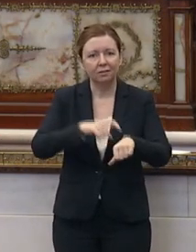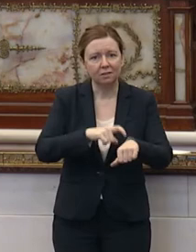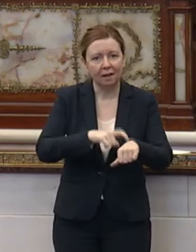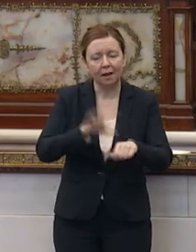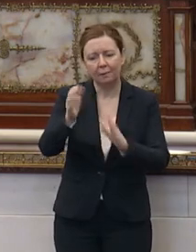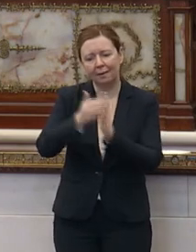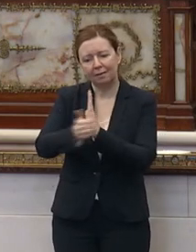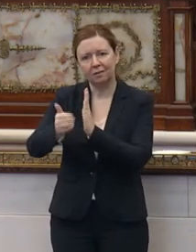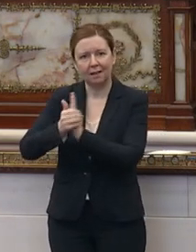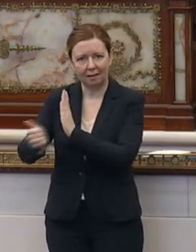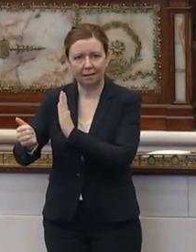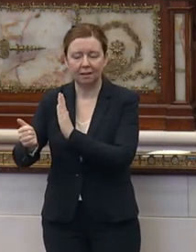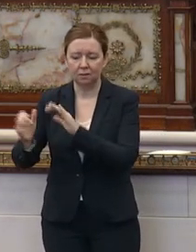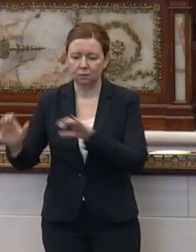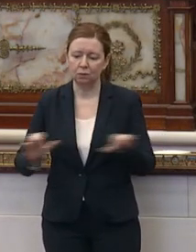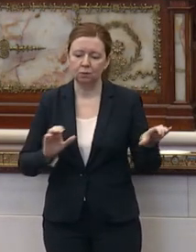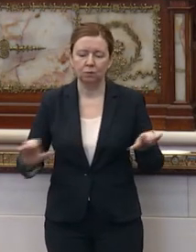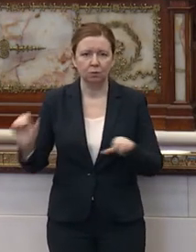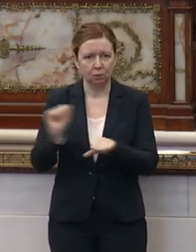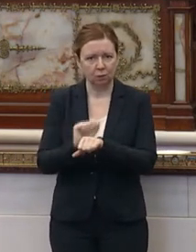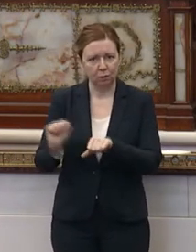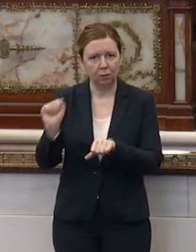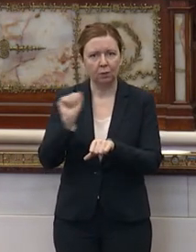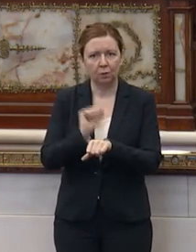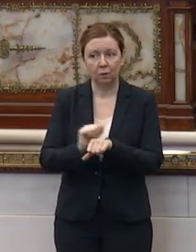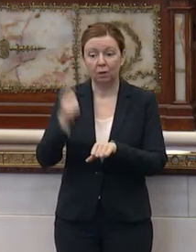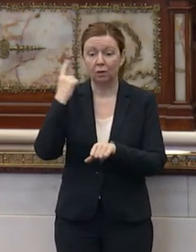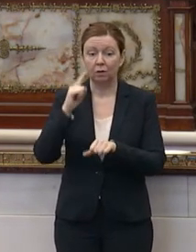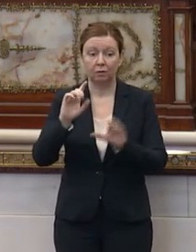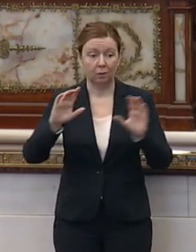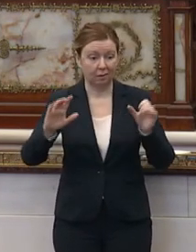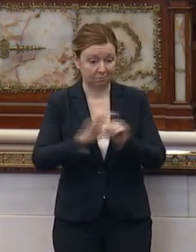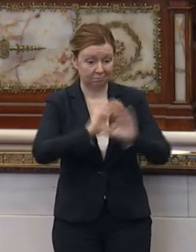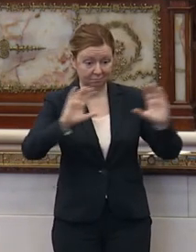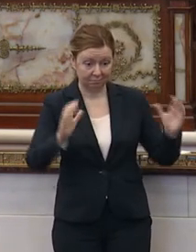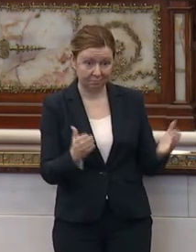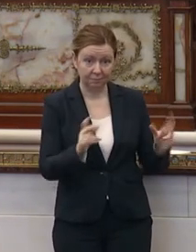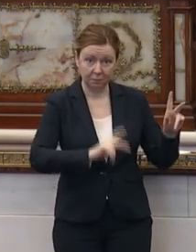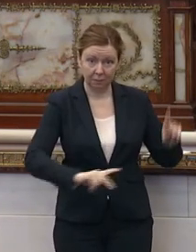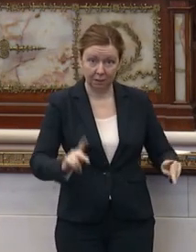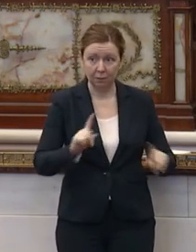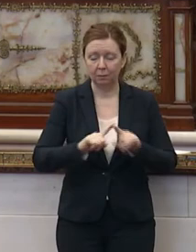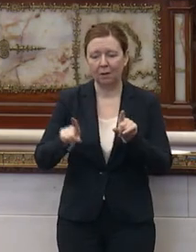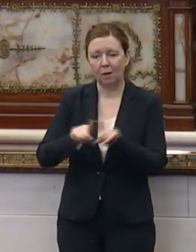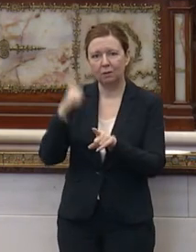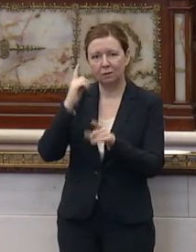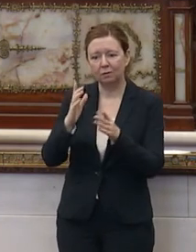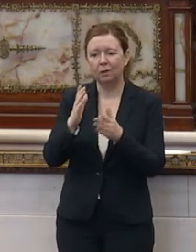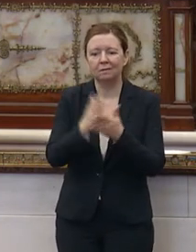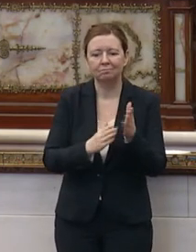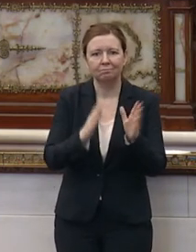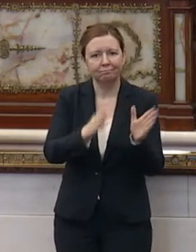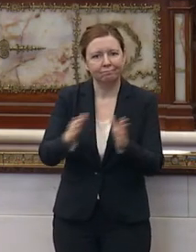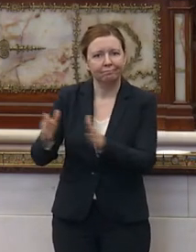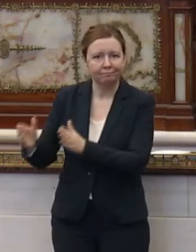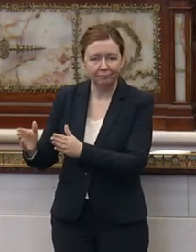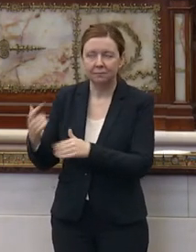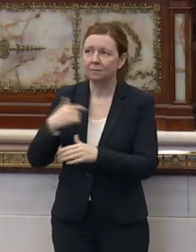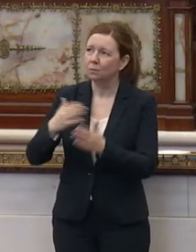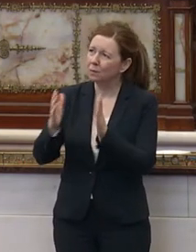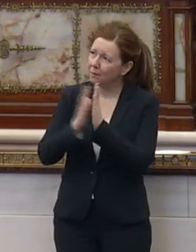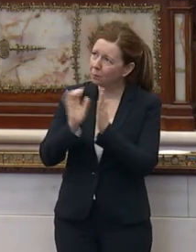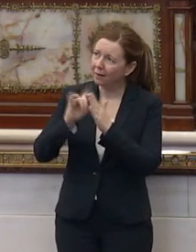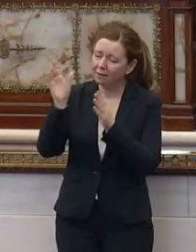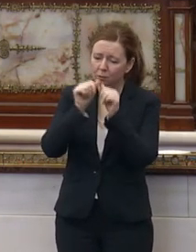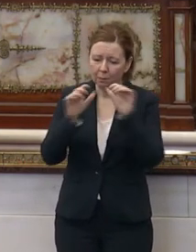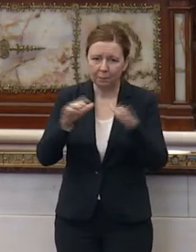their talent to do the work, not just for the whole, but also for the part. Lord, we pray that you will